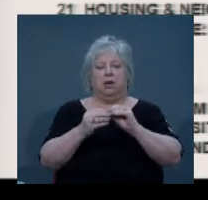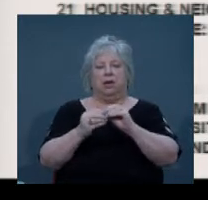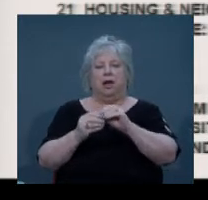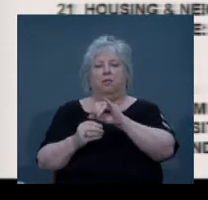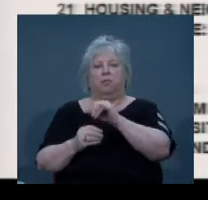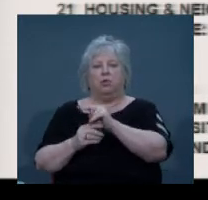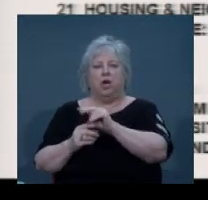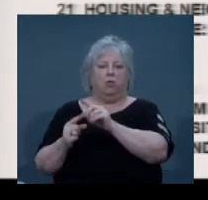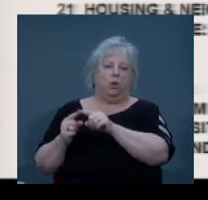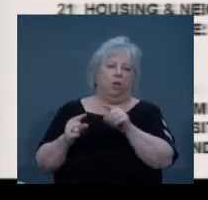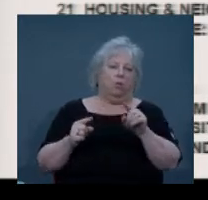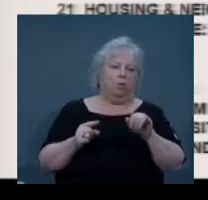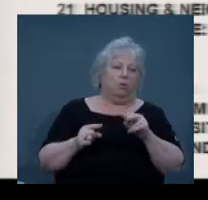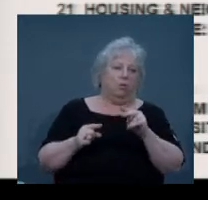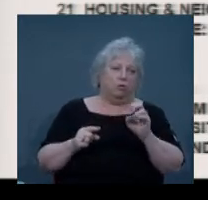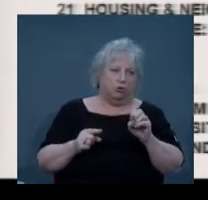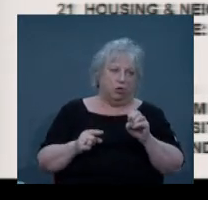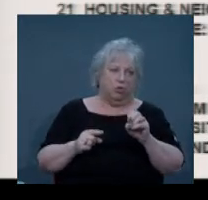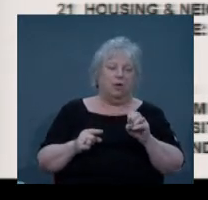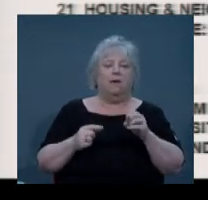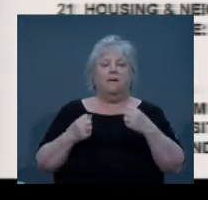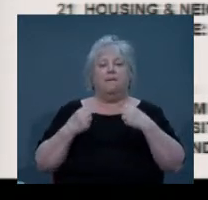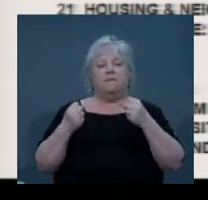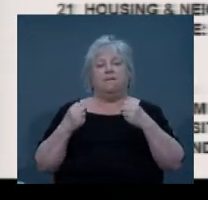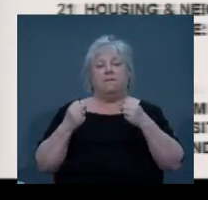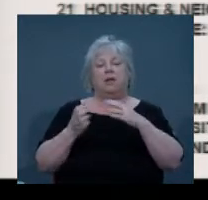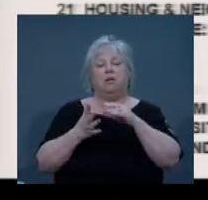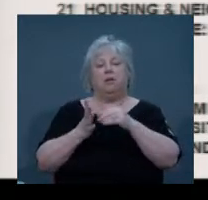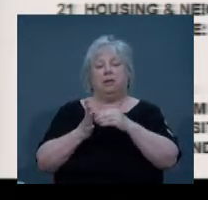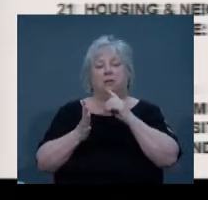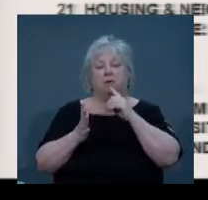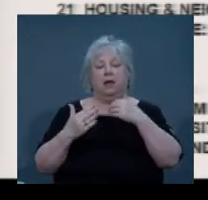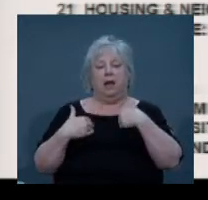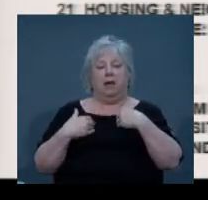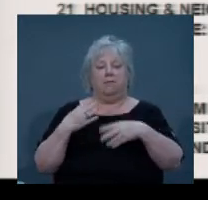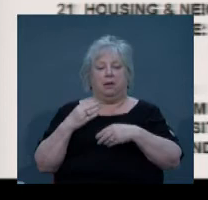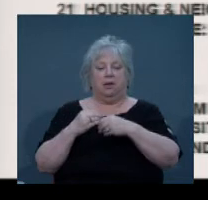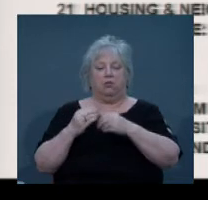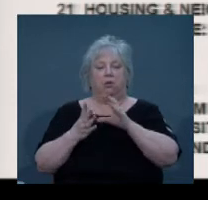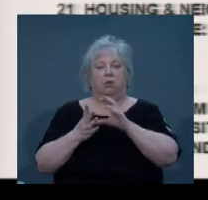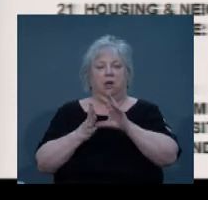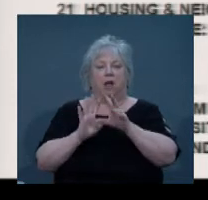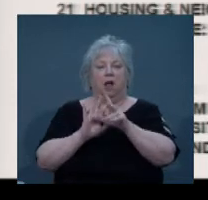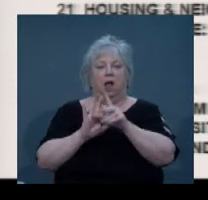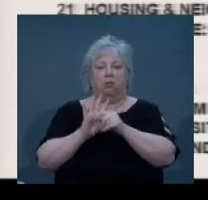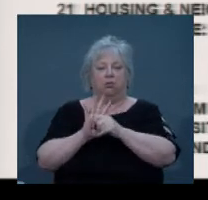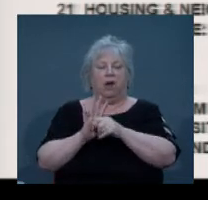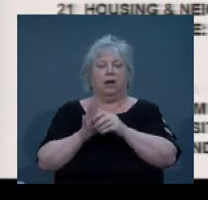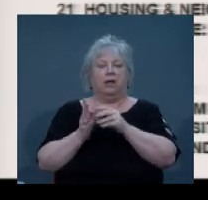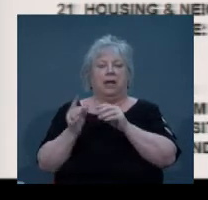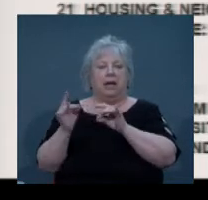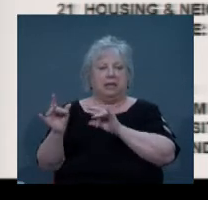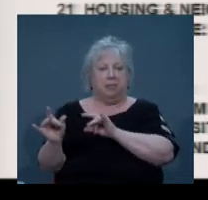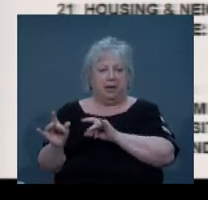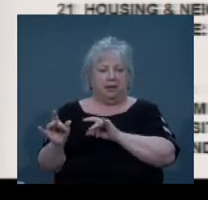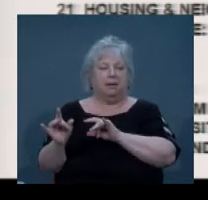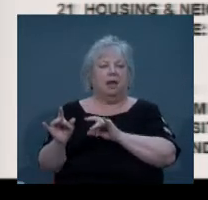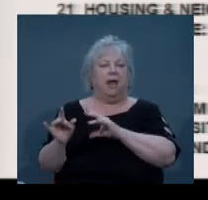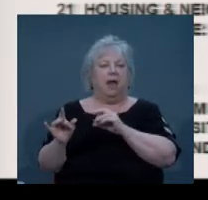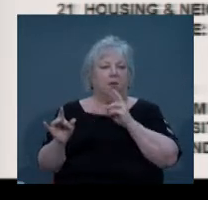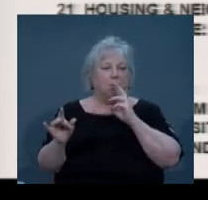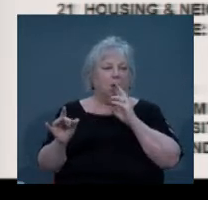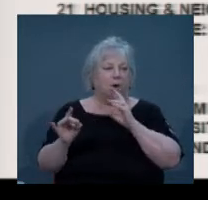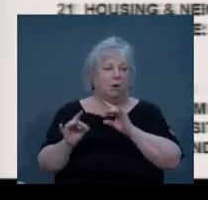through June. For, the fitness center did have additional contract expenses and